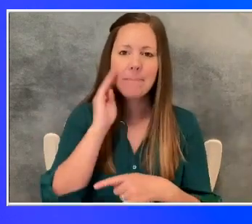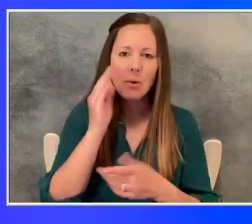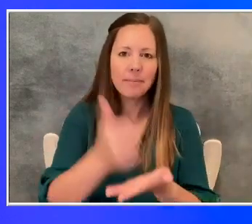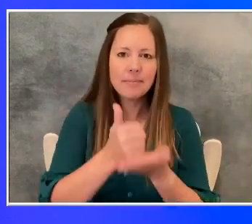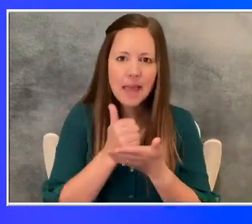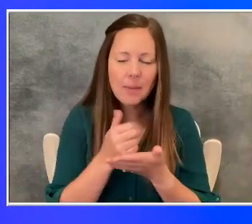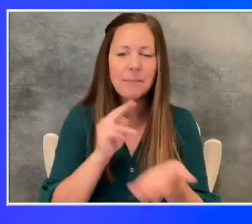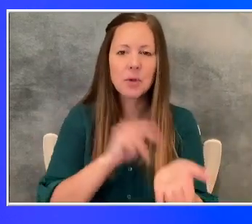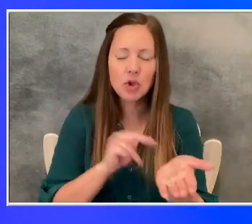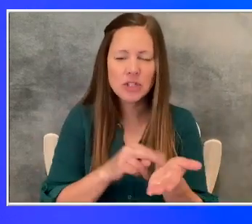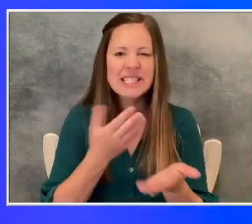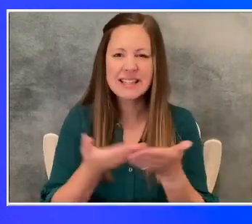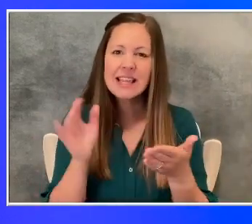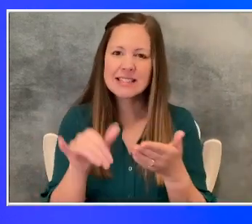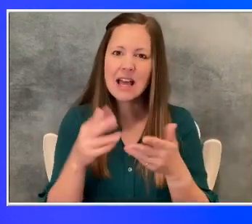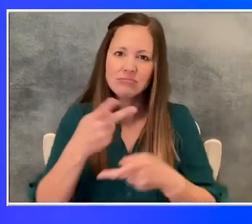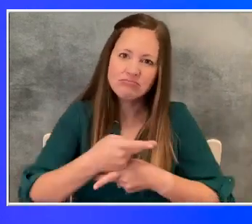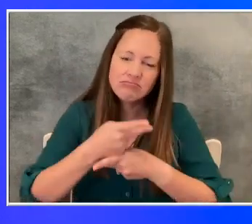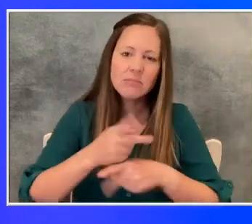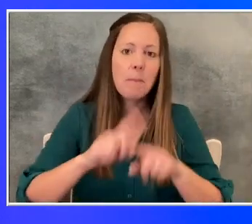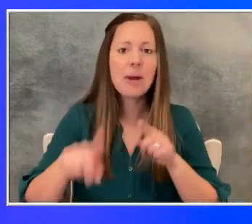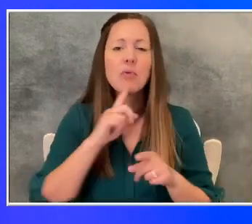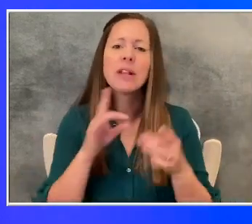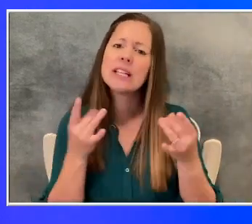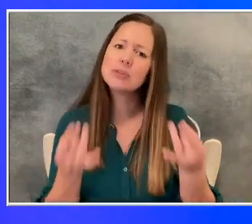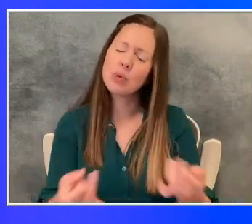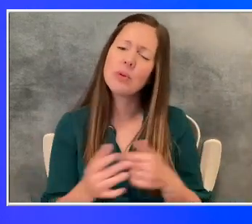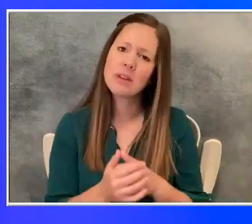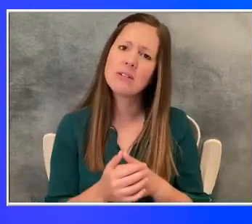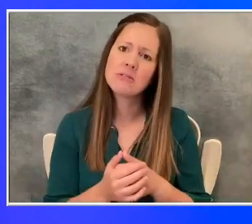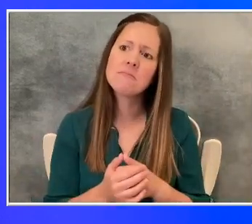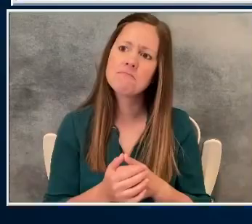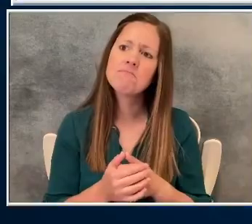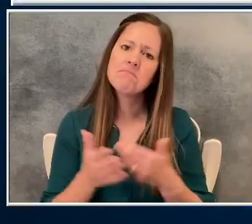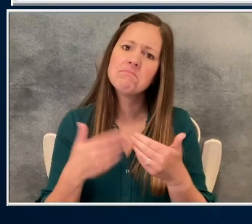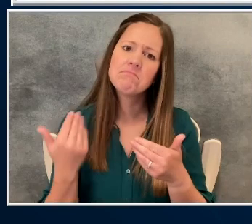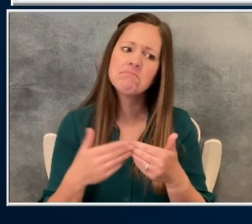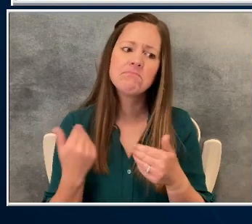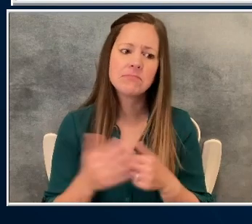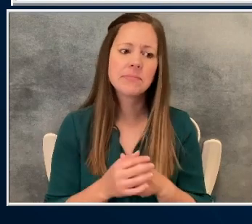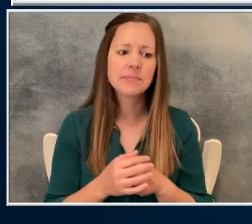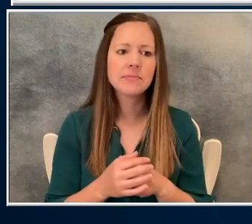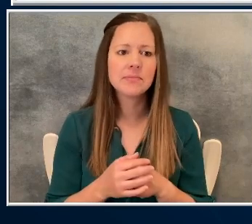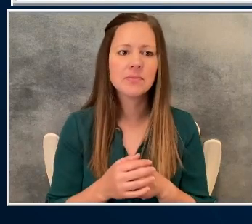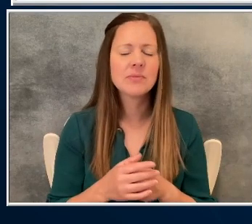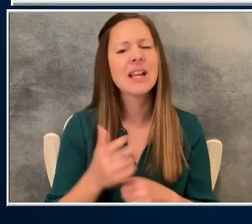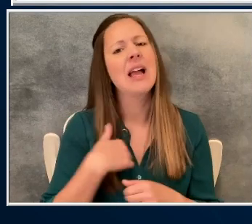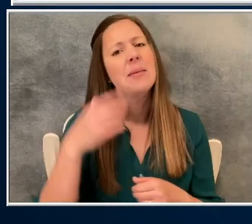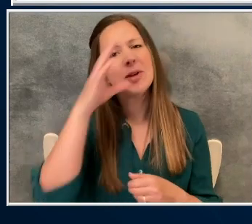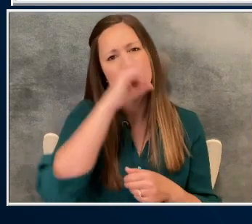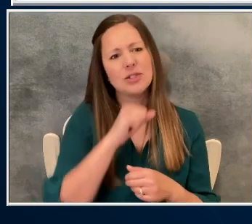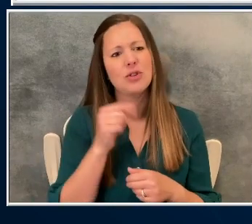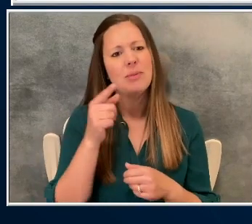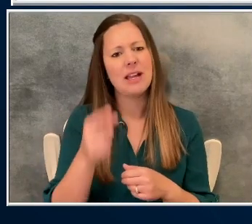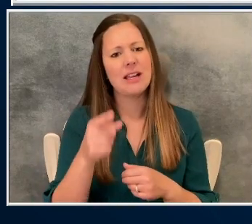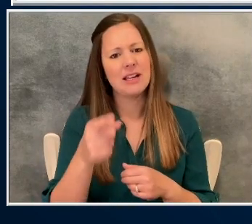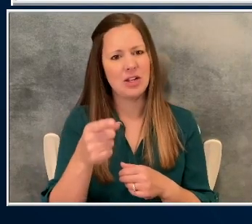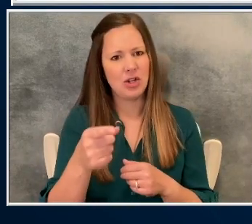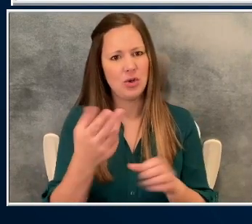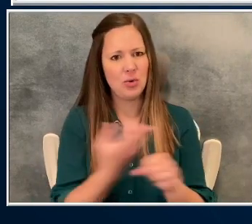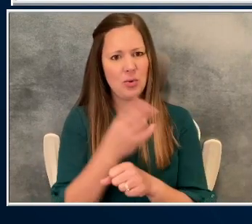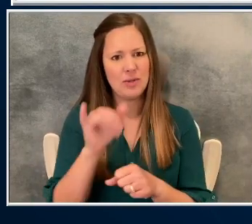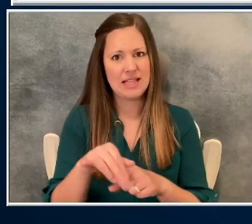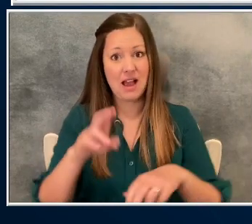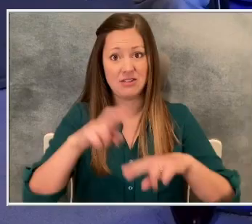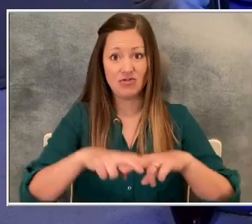yeah, it was really smooth actually. It was easy. And just say, I'm assuming you got up in this nice high chair by yourself. I did. And